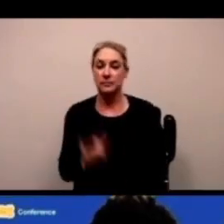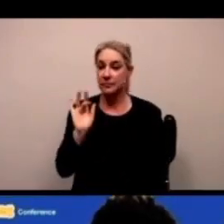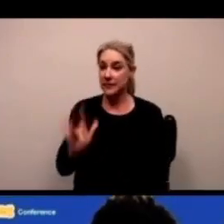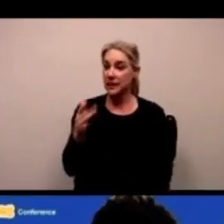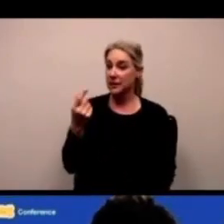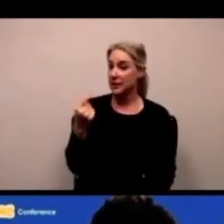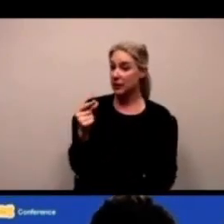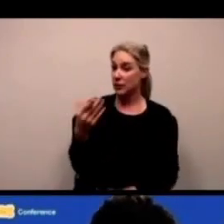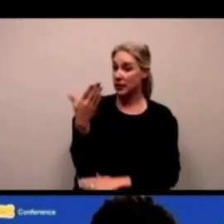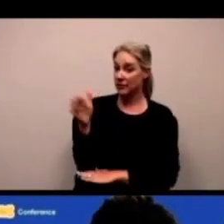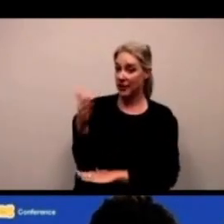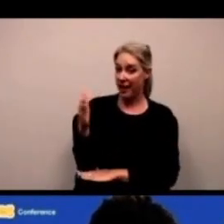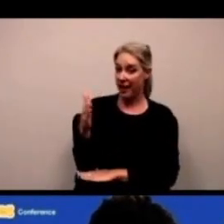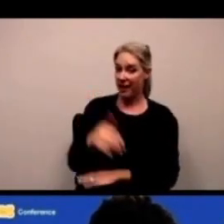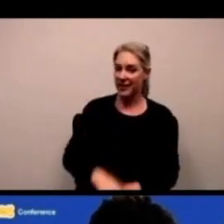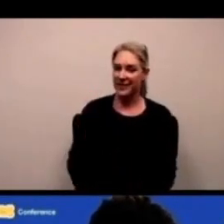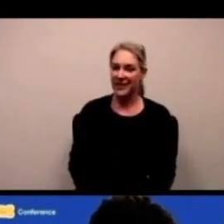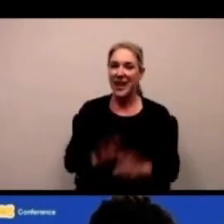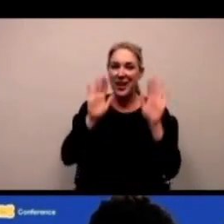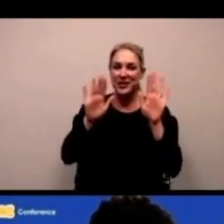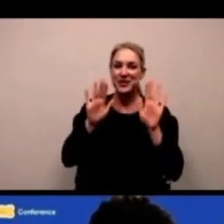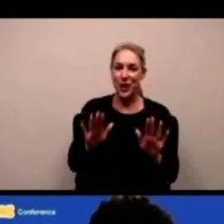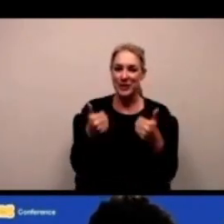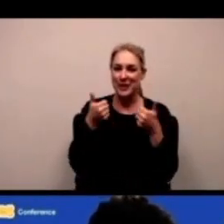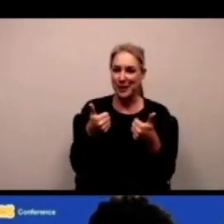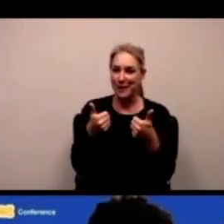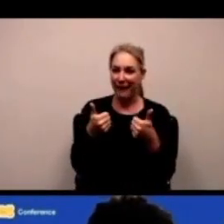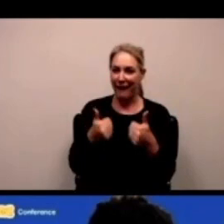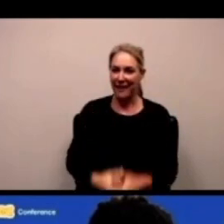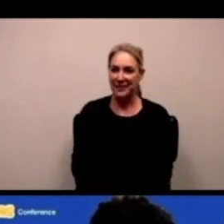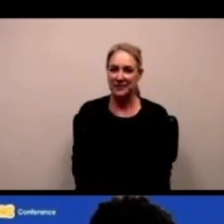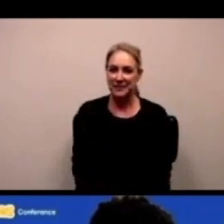flag. This is awesome.